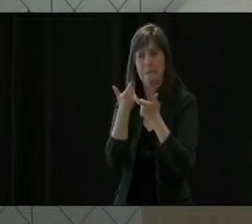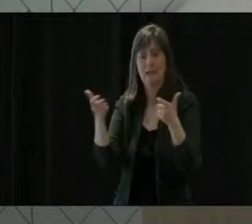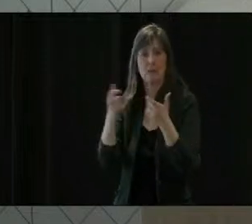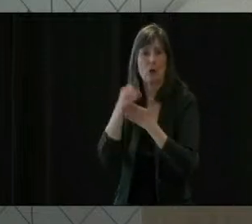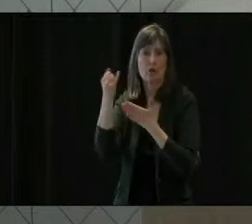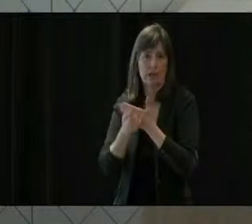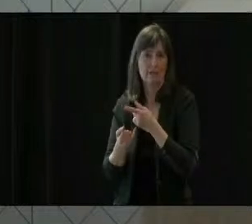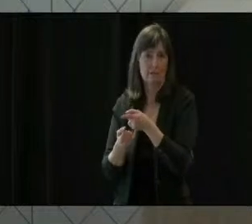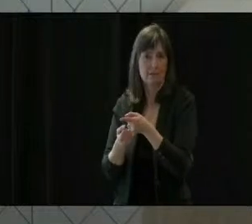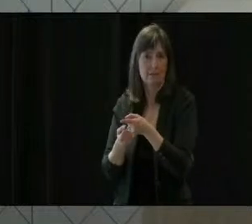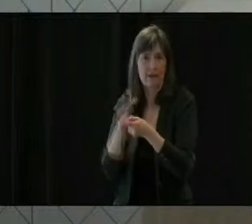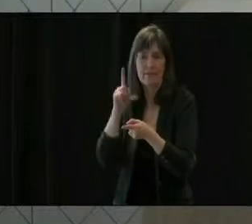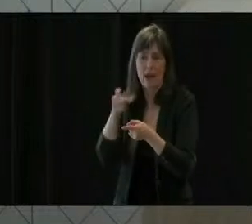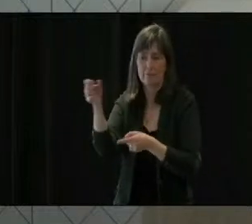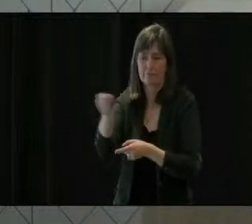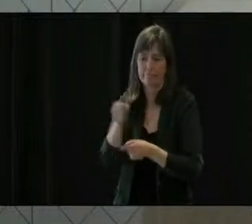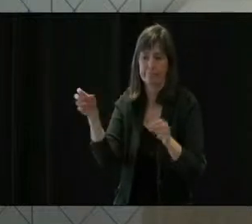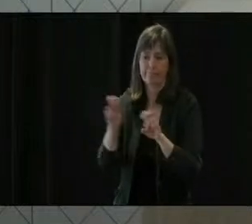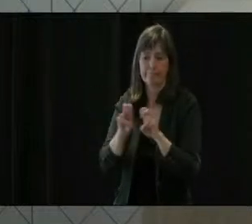that.